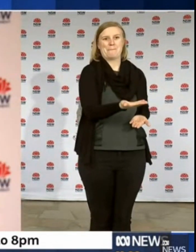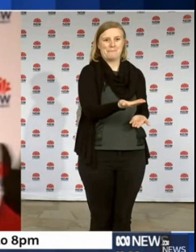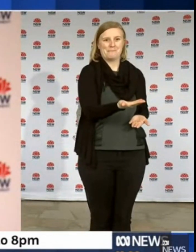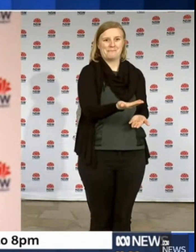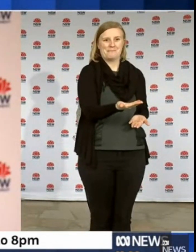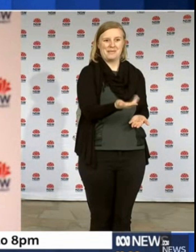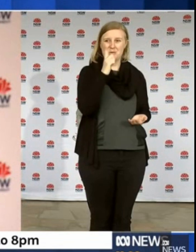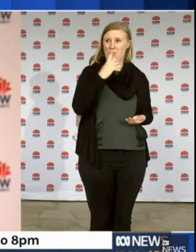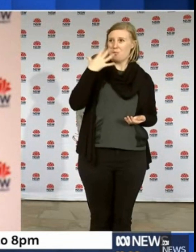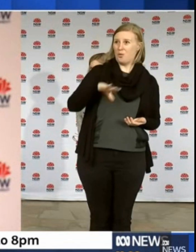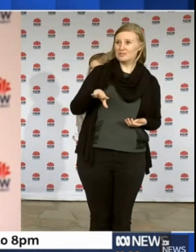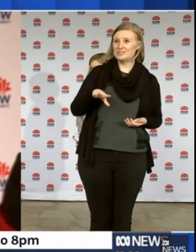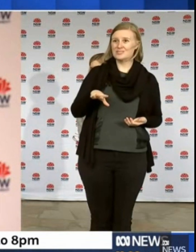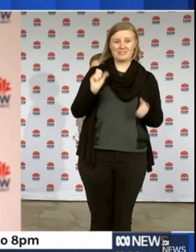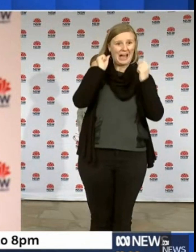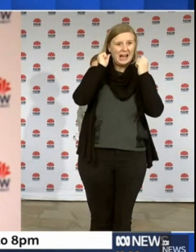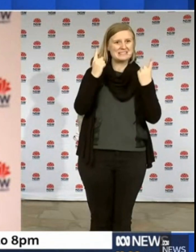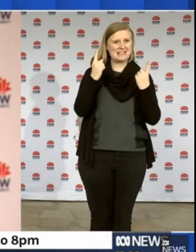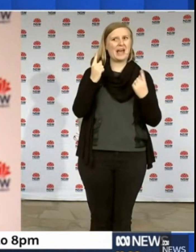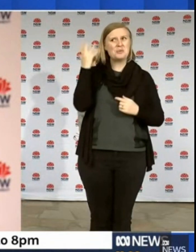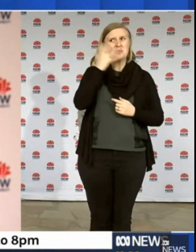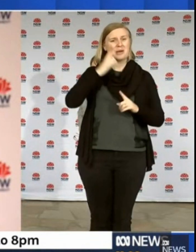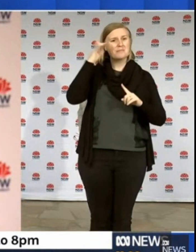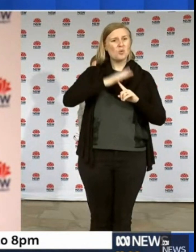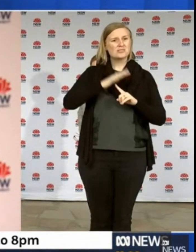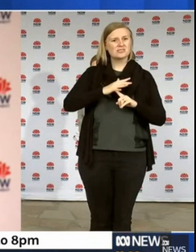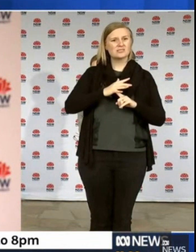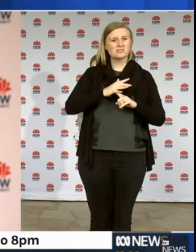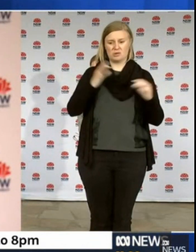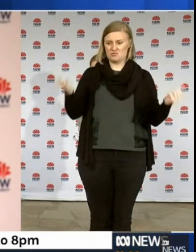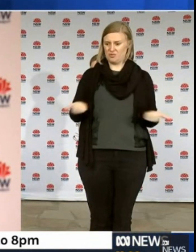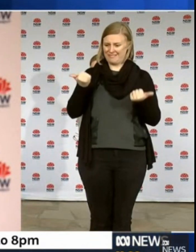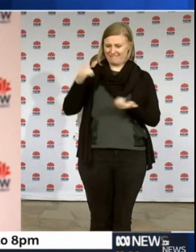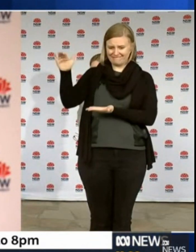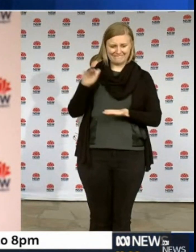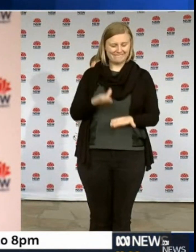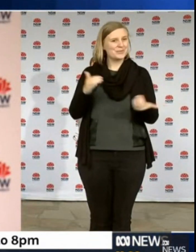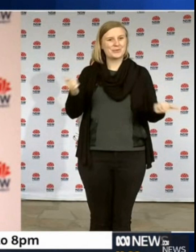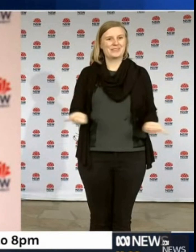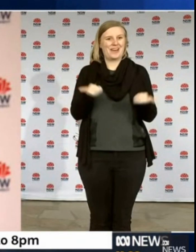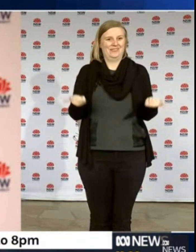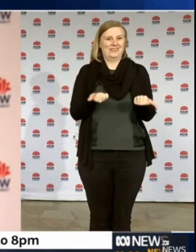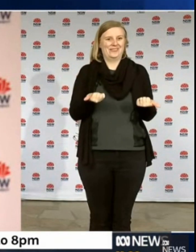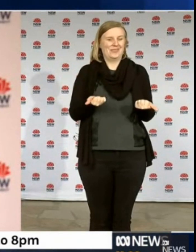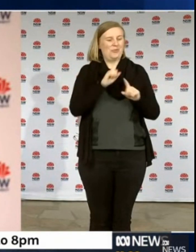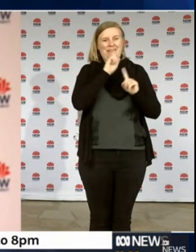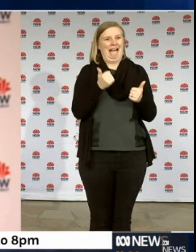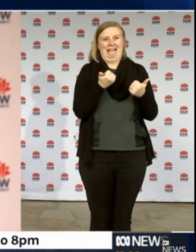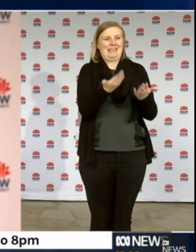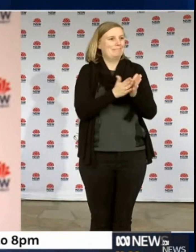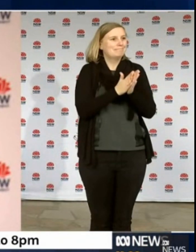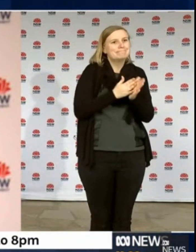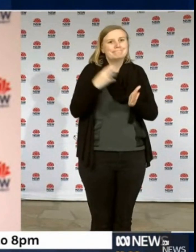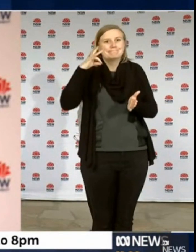are saying, hang on, I want the vaccine, I know what this means, and it's not fair to put incentives in place so early when the demand is still really